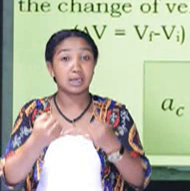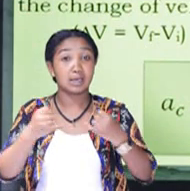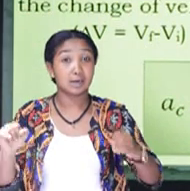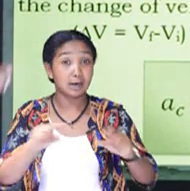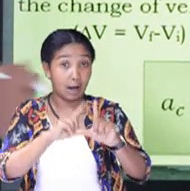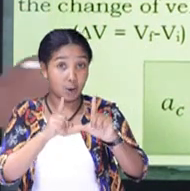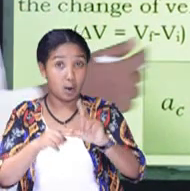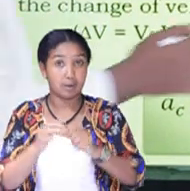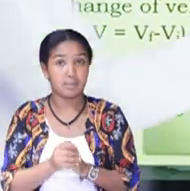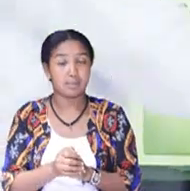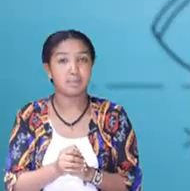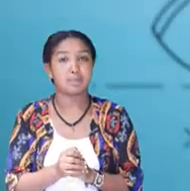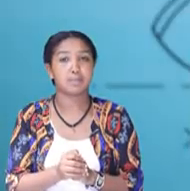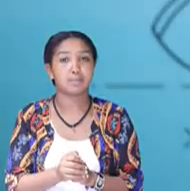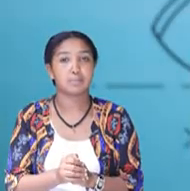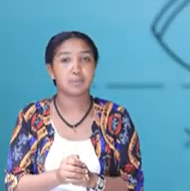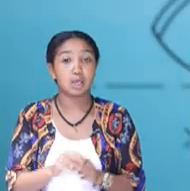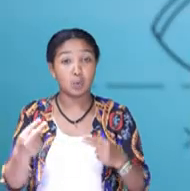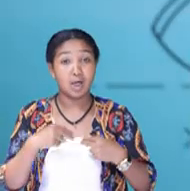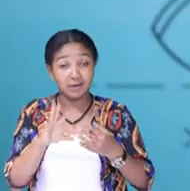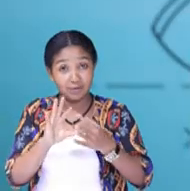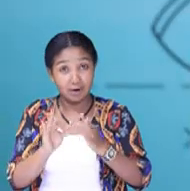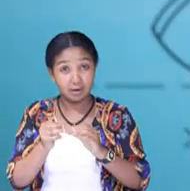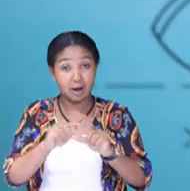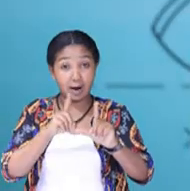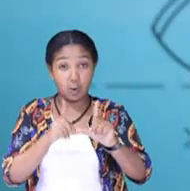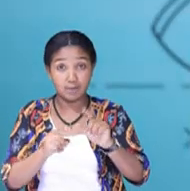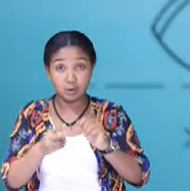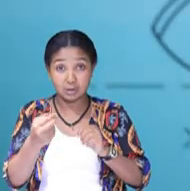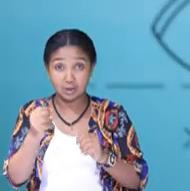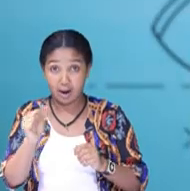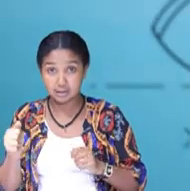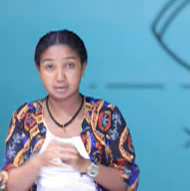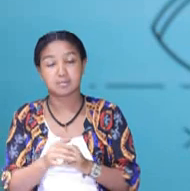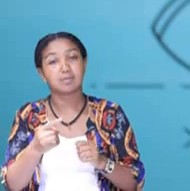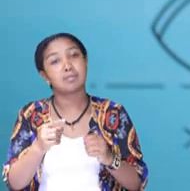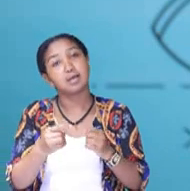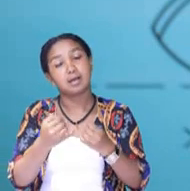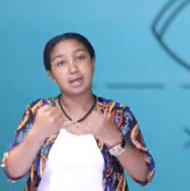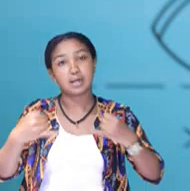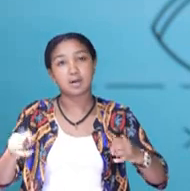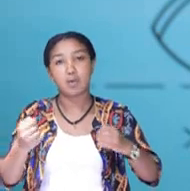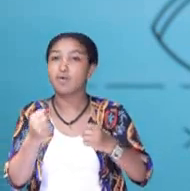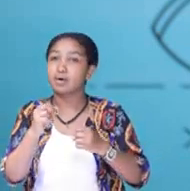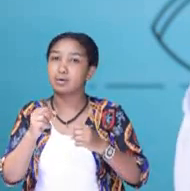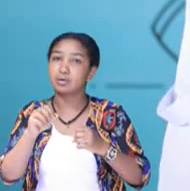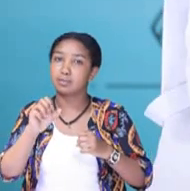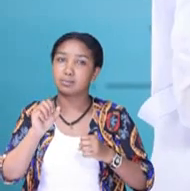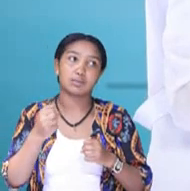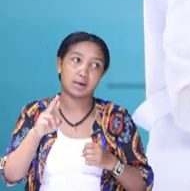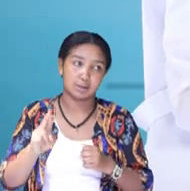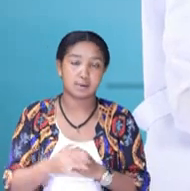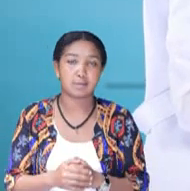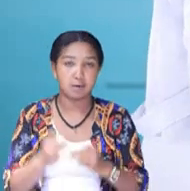and angular parameters. And we have defined angular velocity as the linear velocity over radius r.